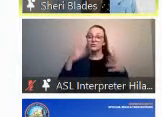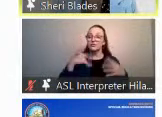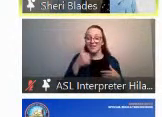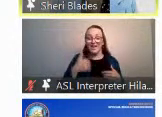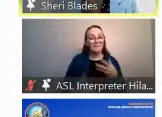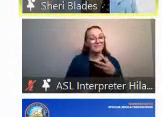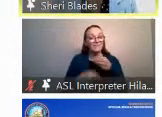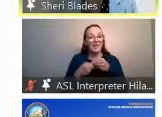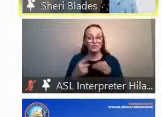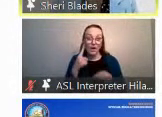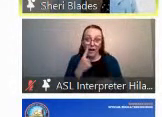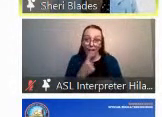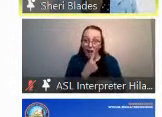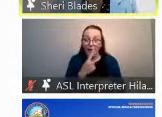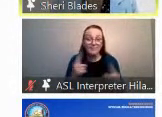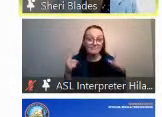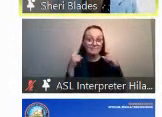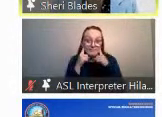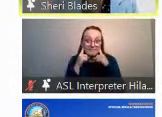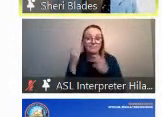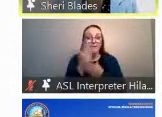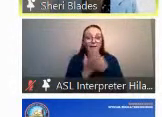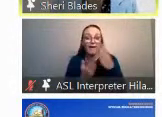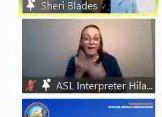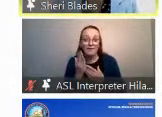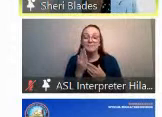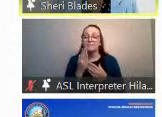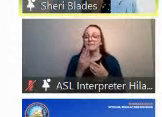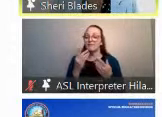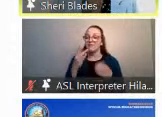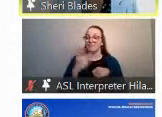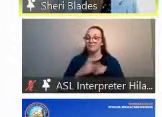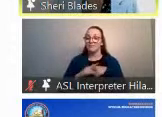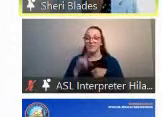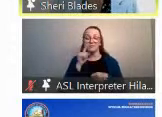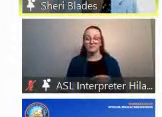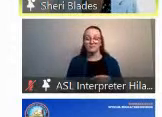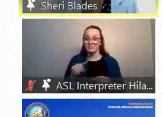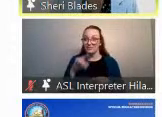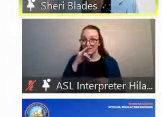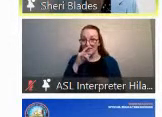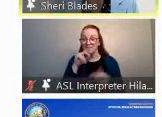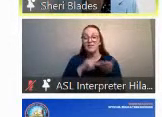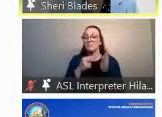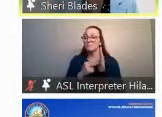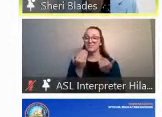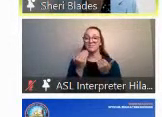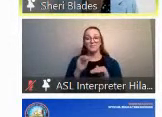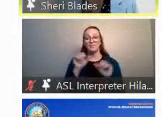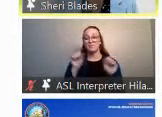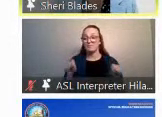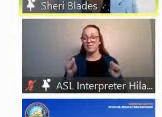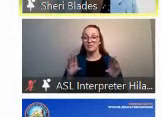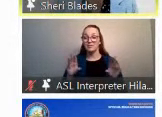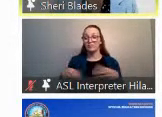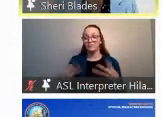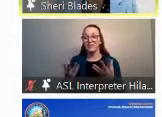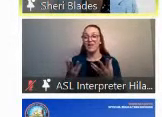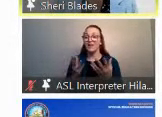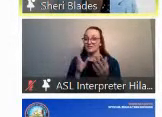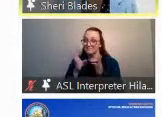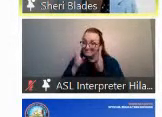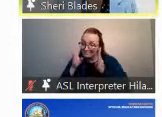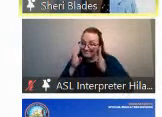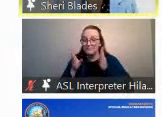eyes, ears, and hands available for children, it limits the ability to provide the attention and care